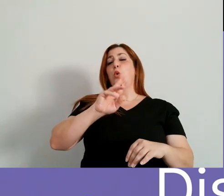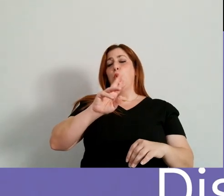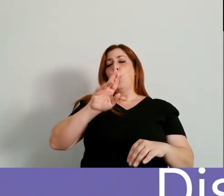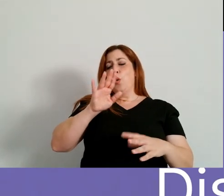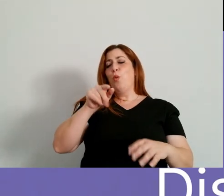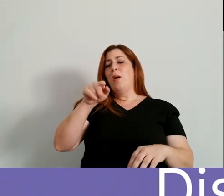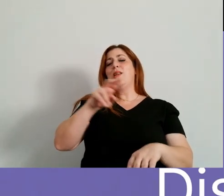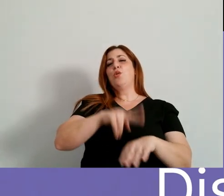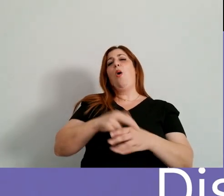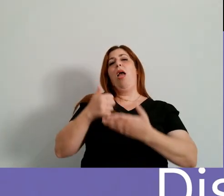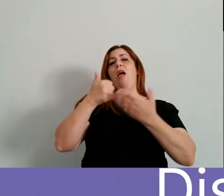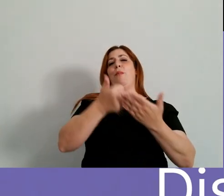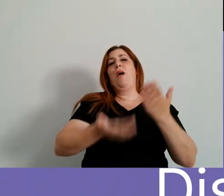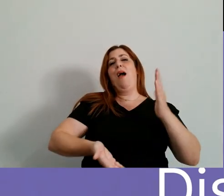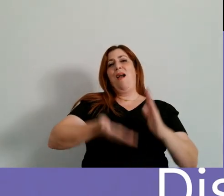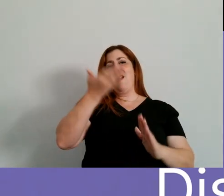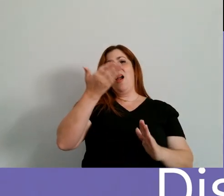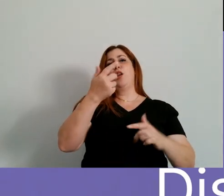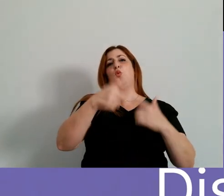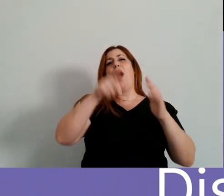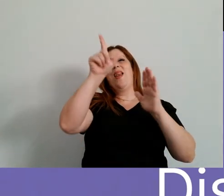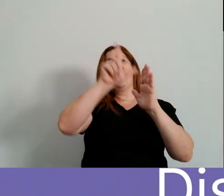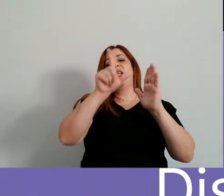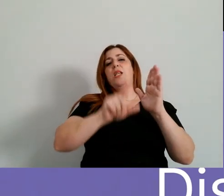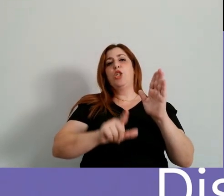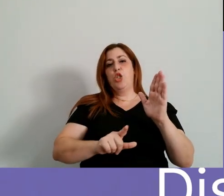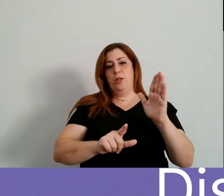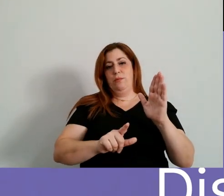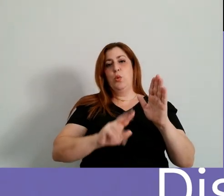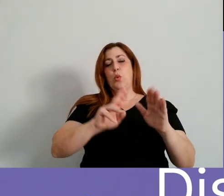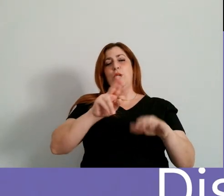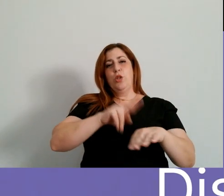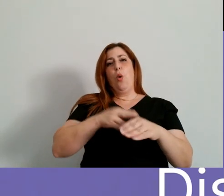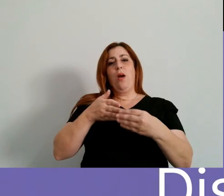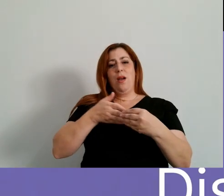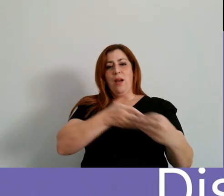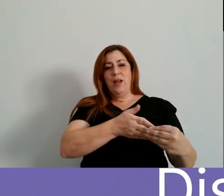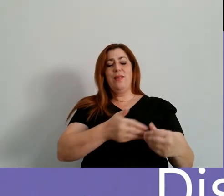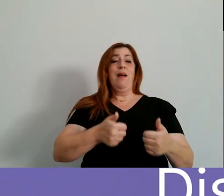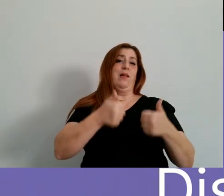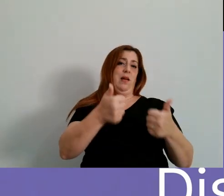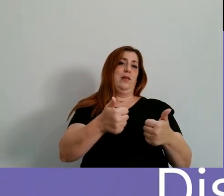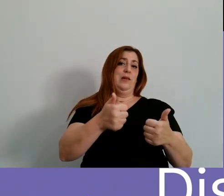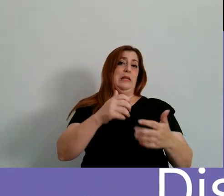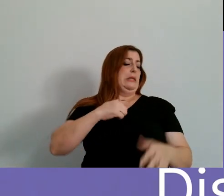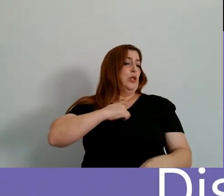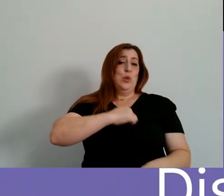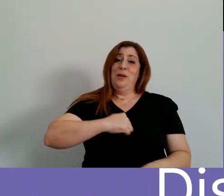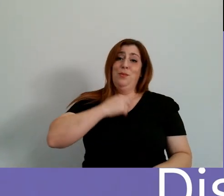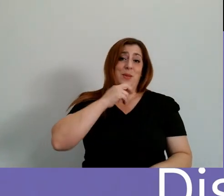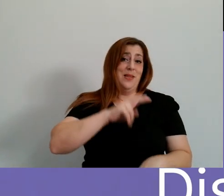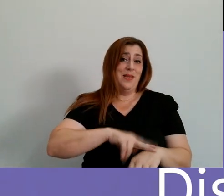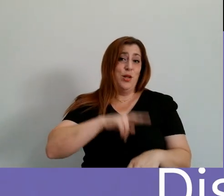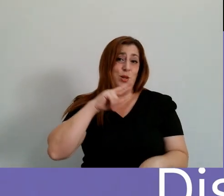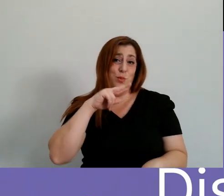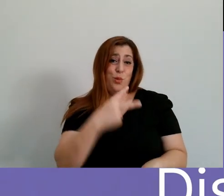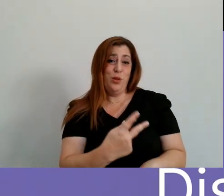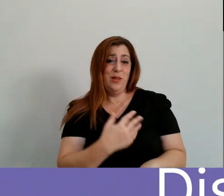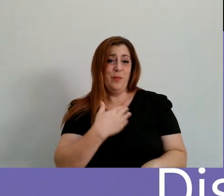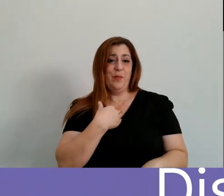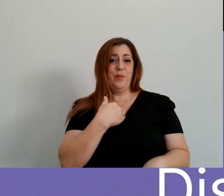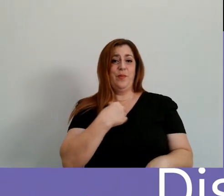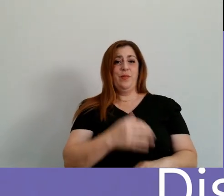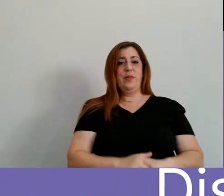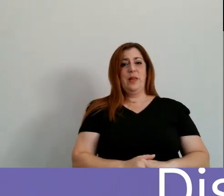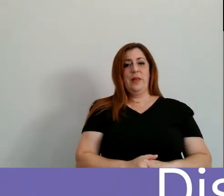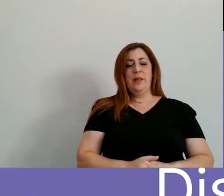in legal responsibility, might be able to guide you better as well. Again, sorry that I can't answer your question